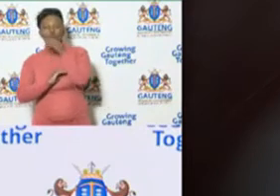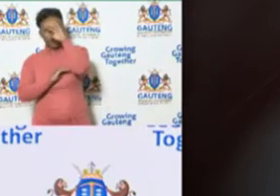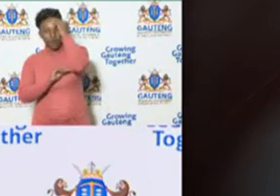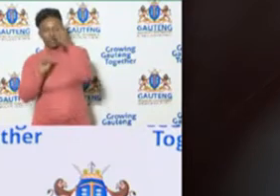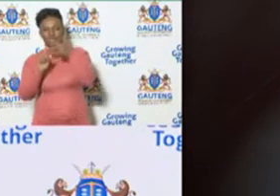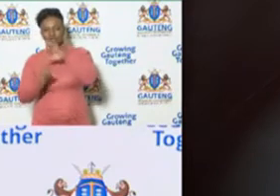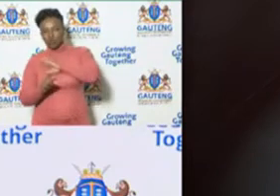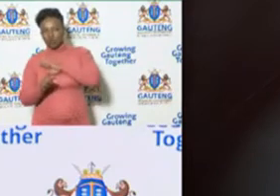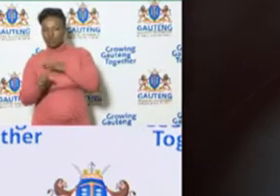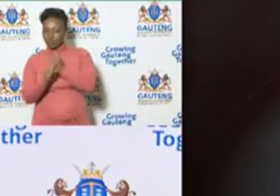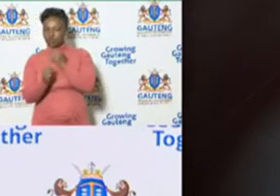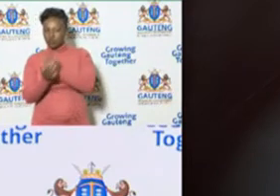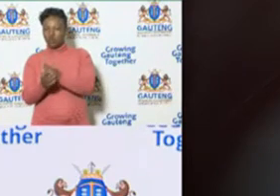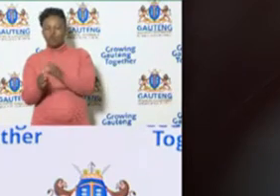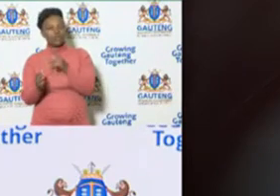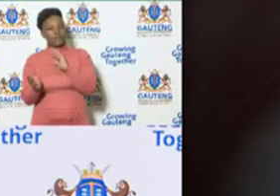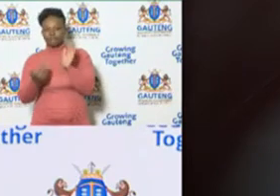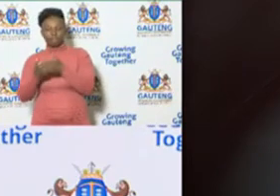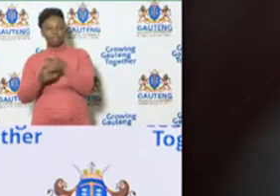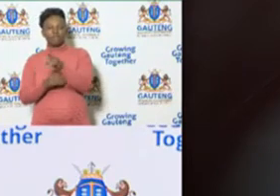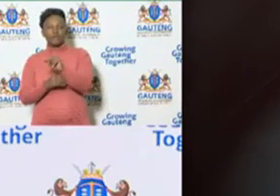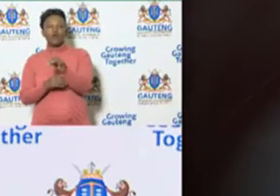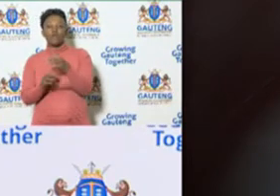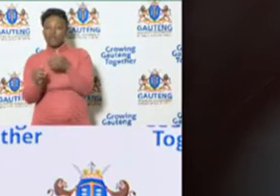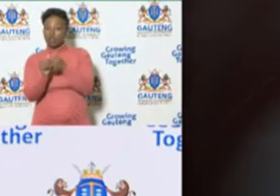don't comply, they basically have to shut down.